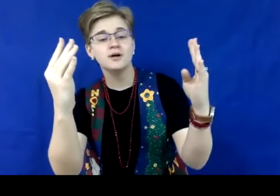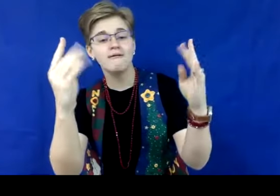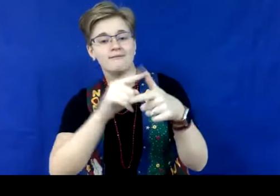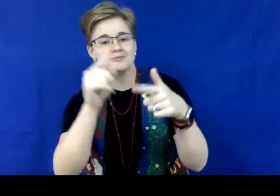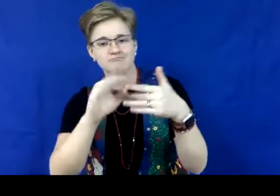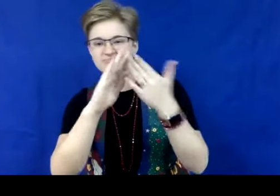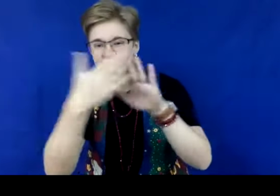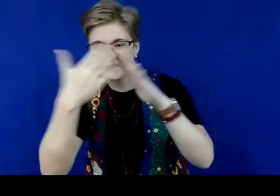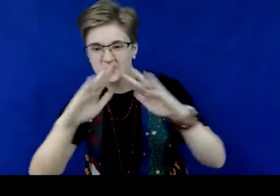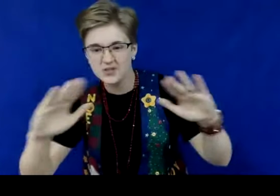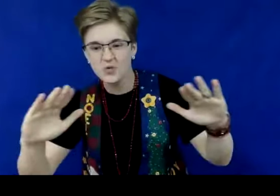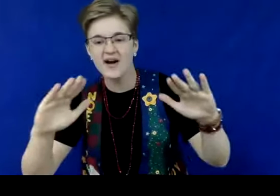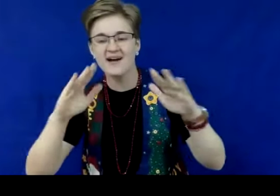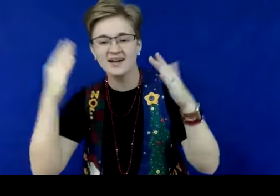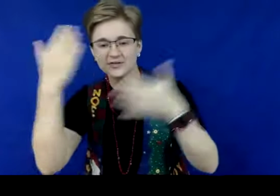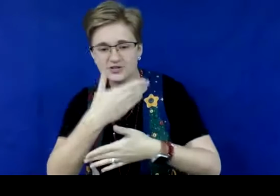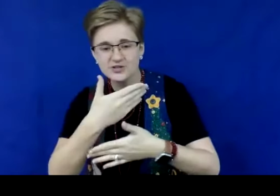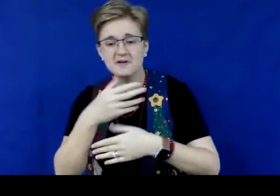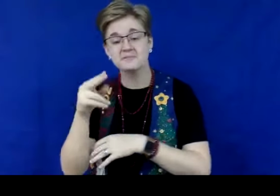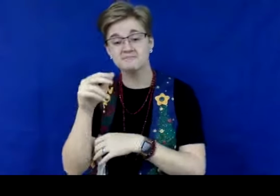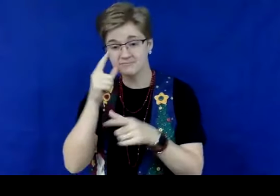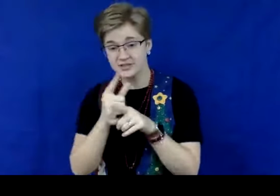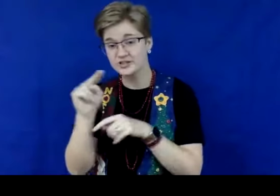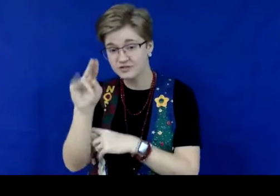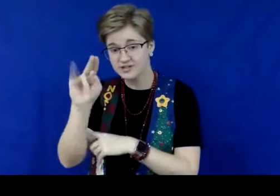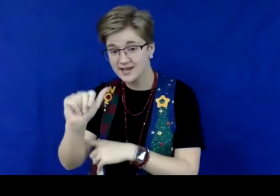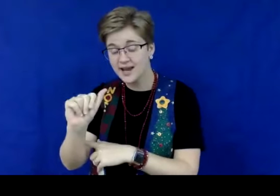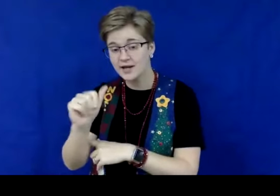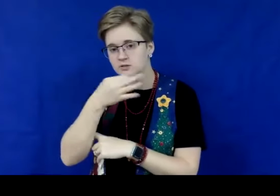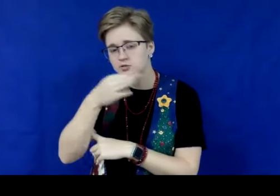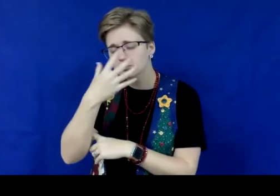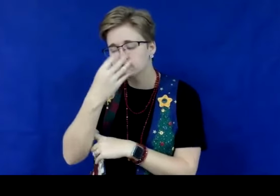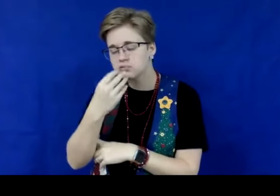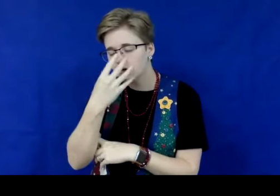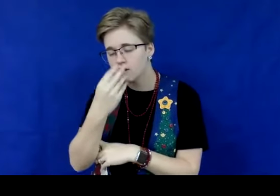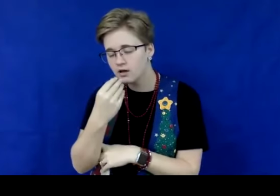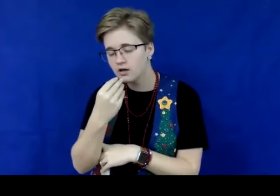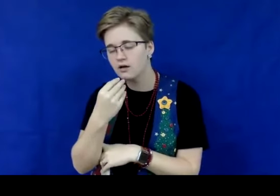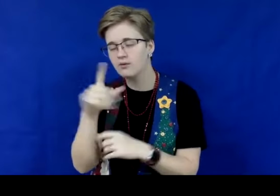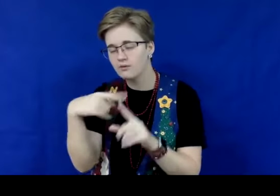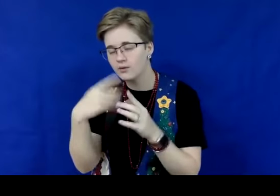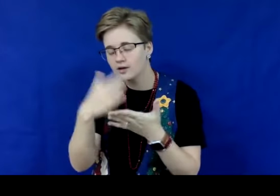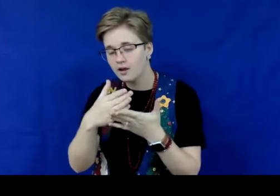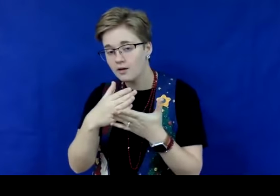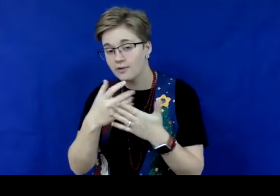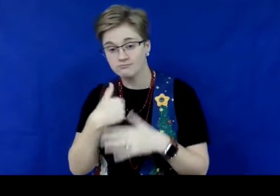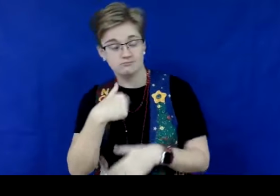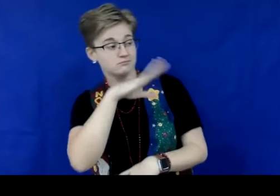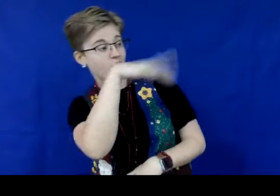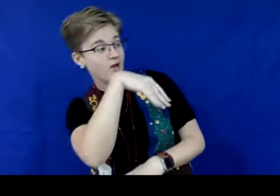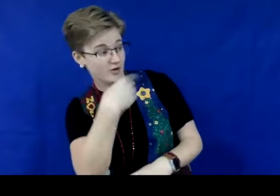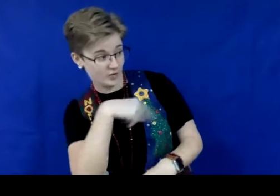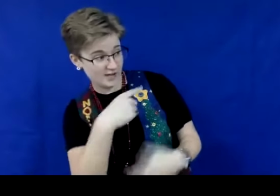Nina is almost asleep in Mom's lap when we stop. "Are we there?" I ask, and Dad says